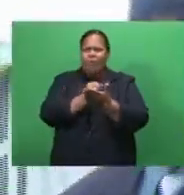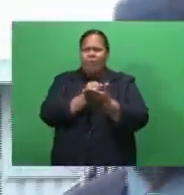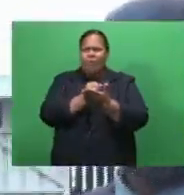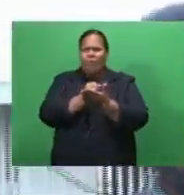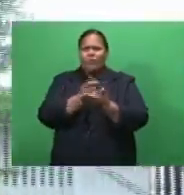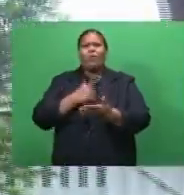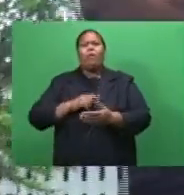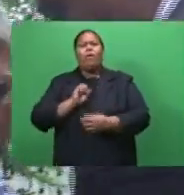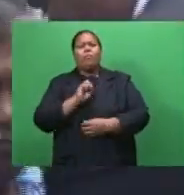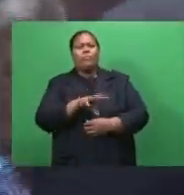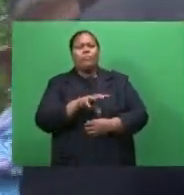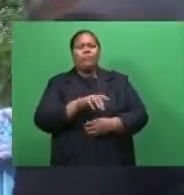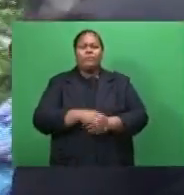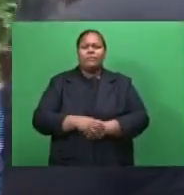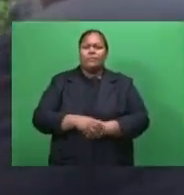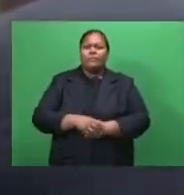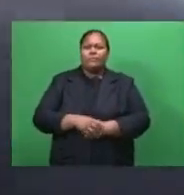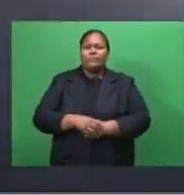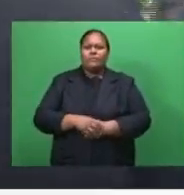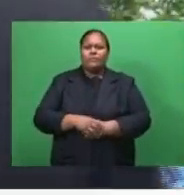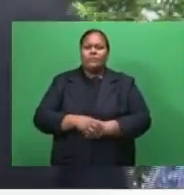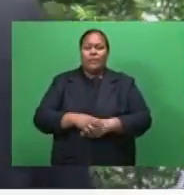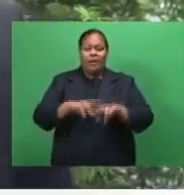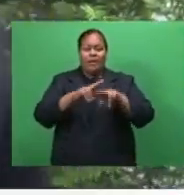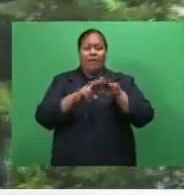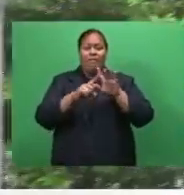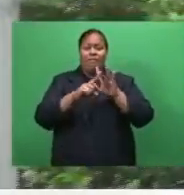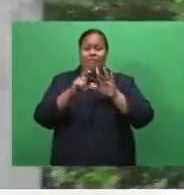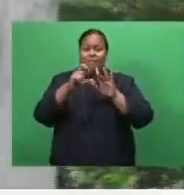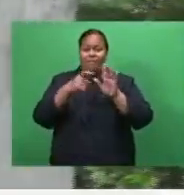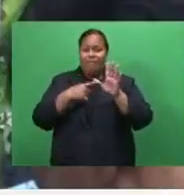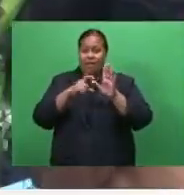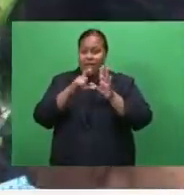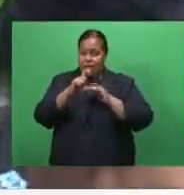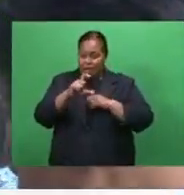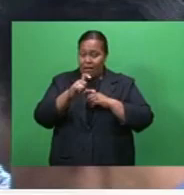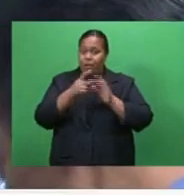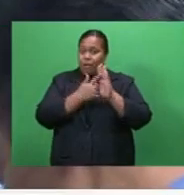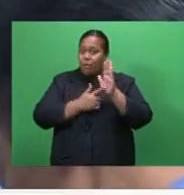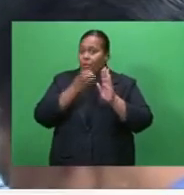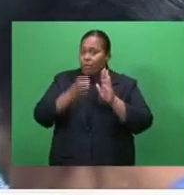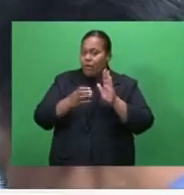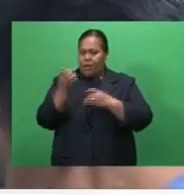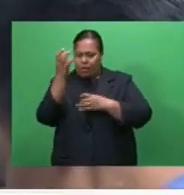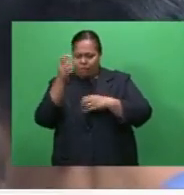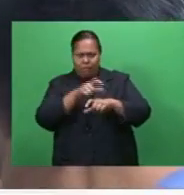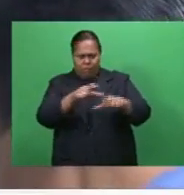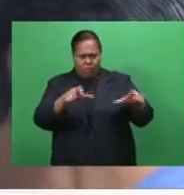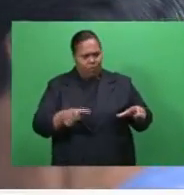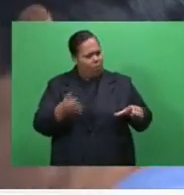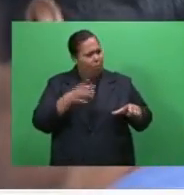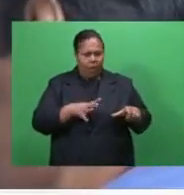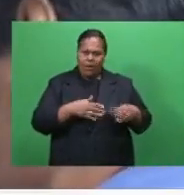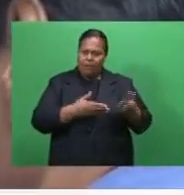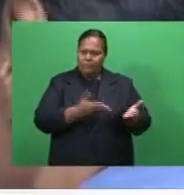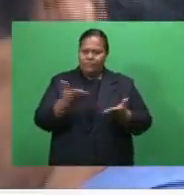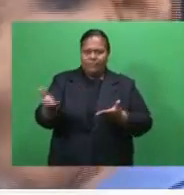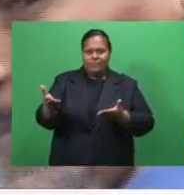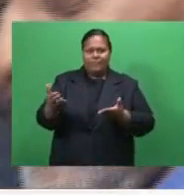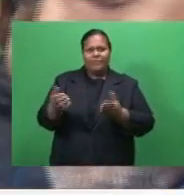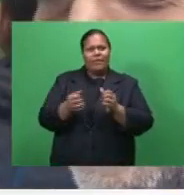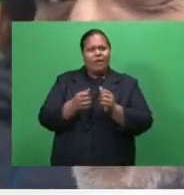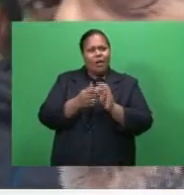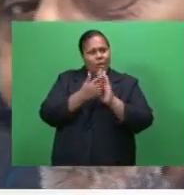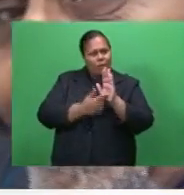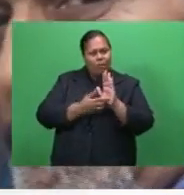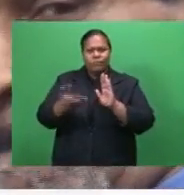to be true. FICAC lawyers informed the court that the first phase disclosures have already been served. There was no